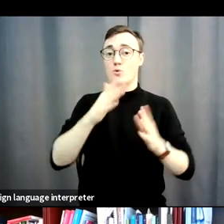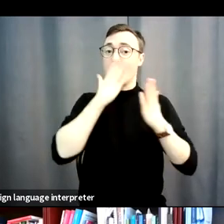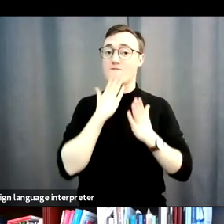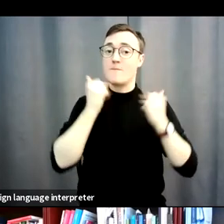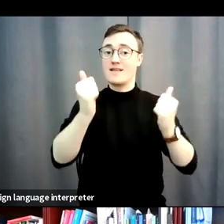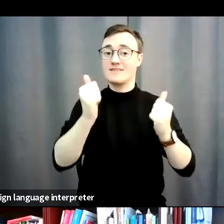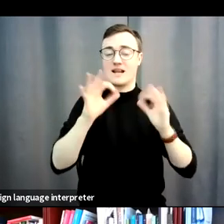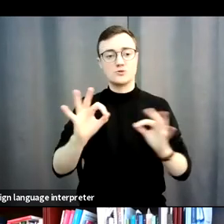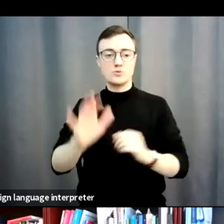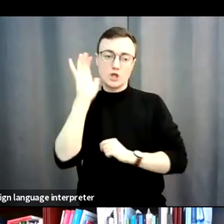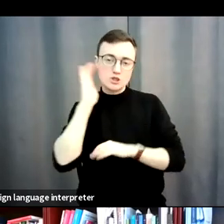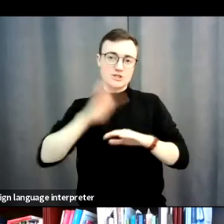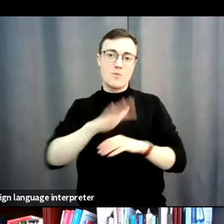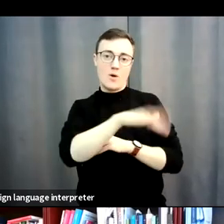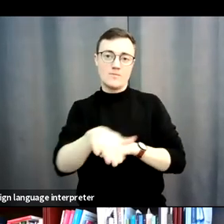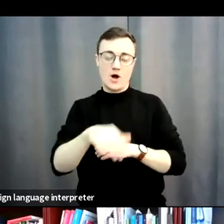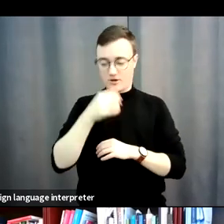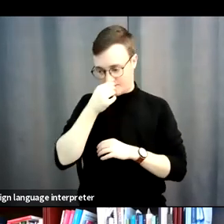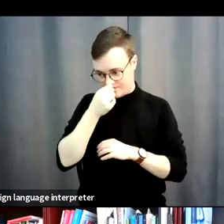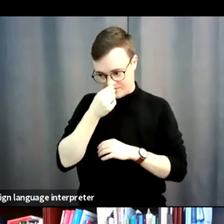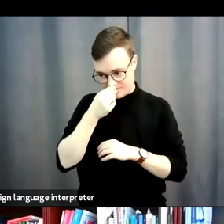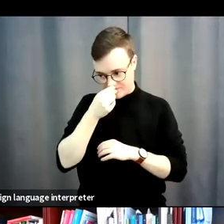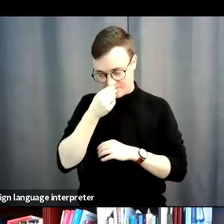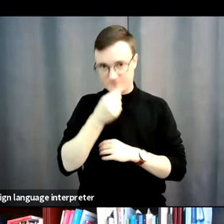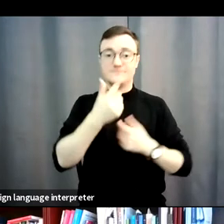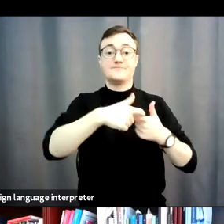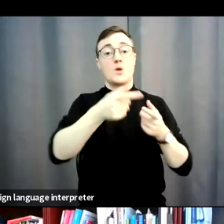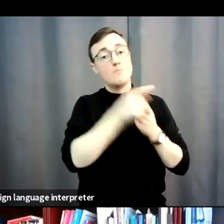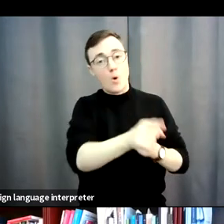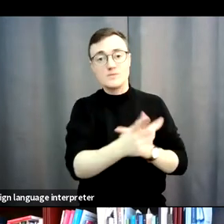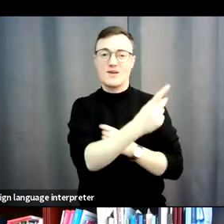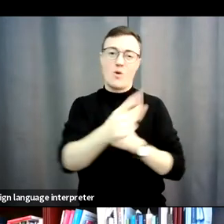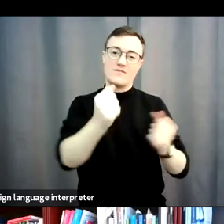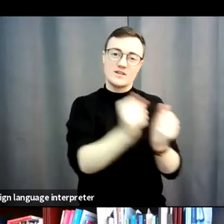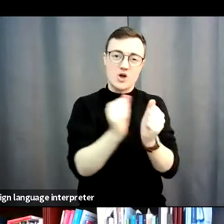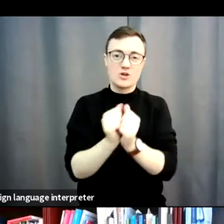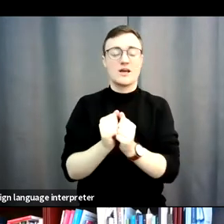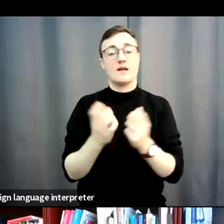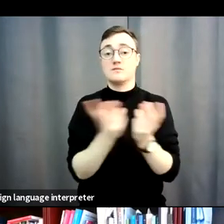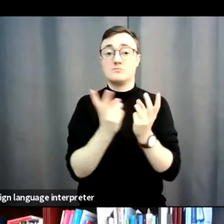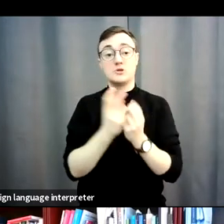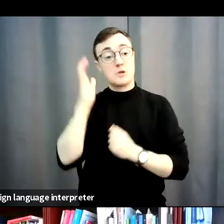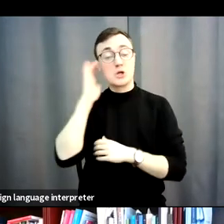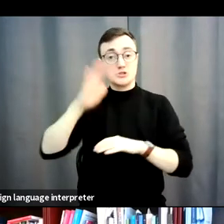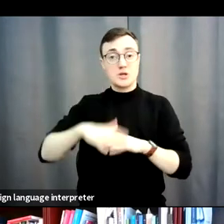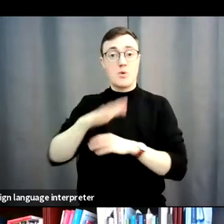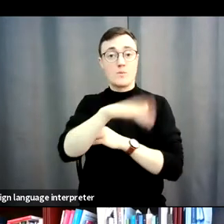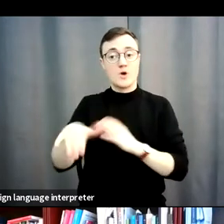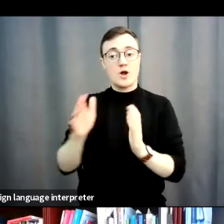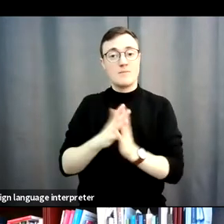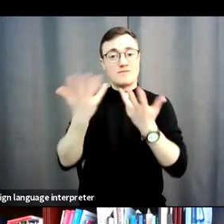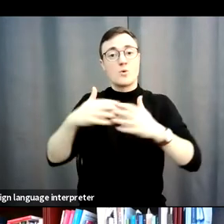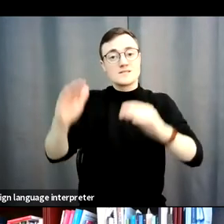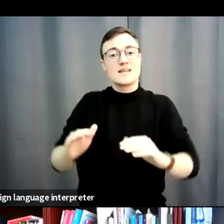comes to school environment and bullying, even listening to children with disabilities, which they may not have